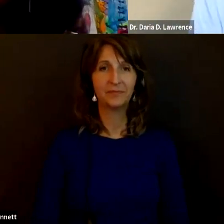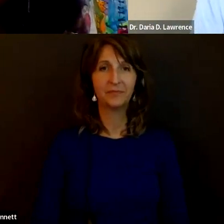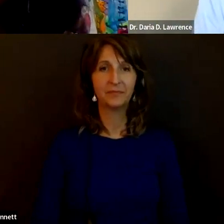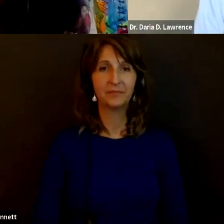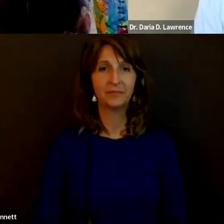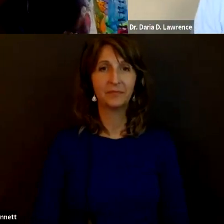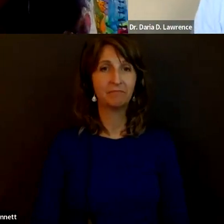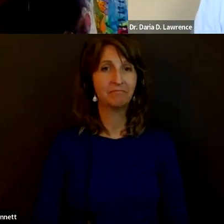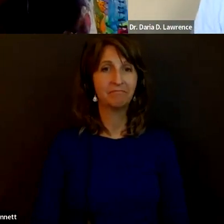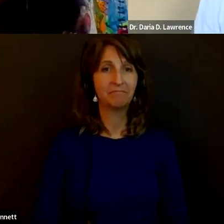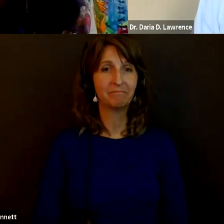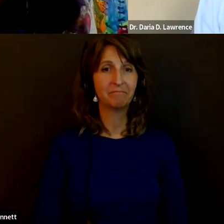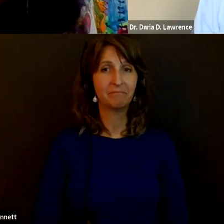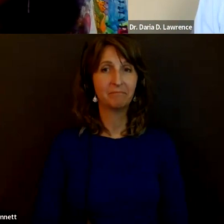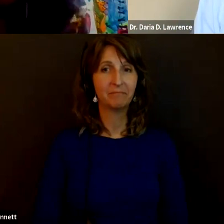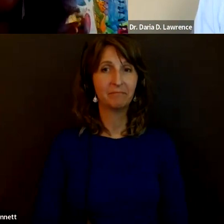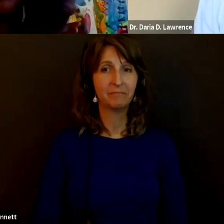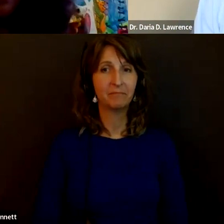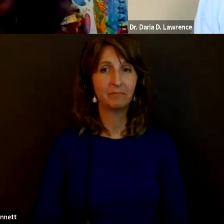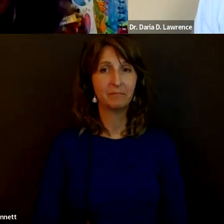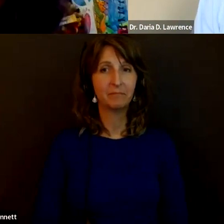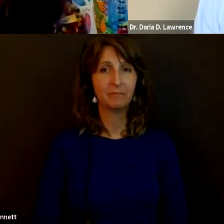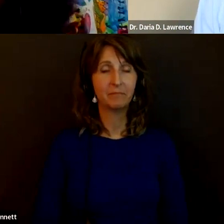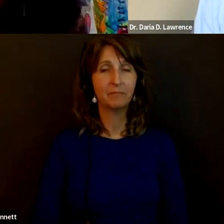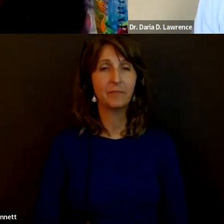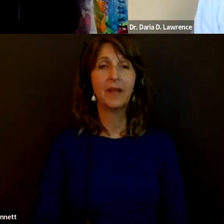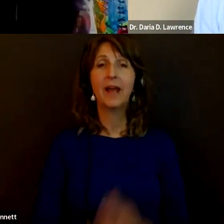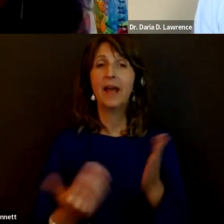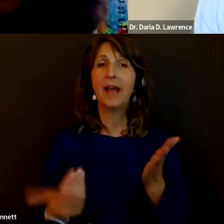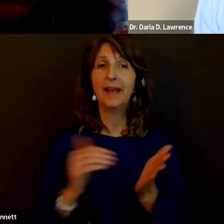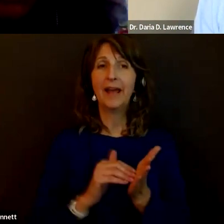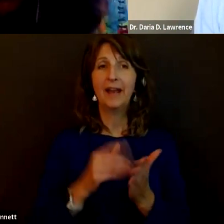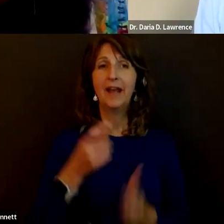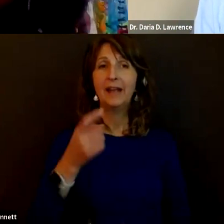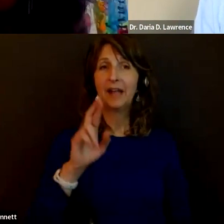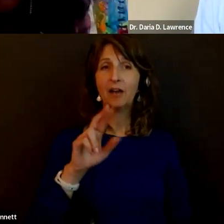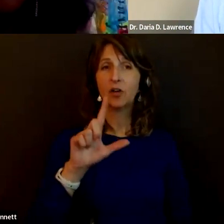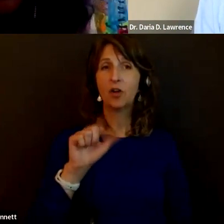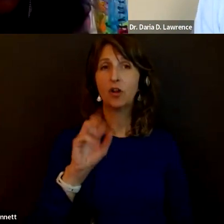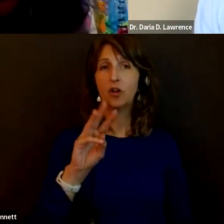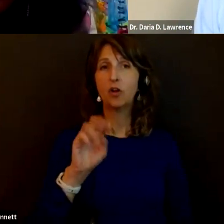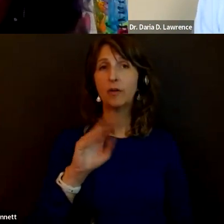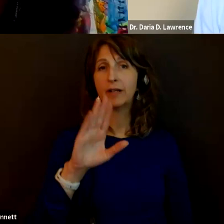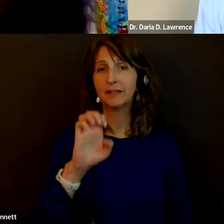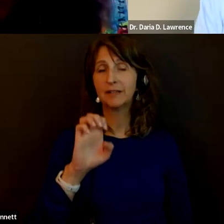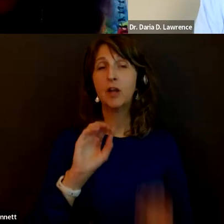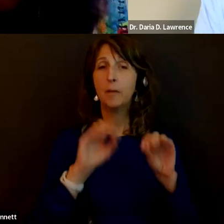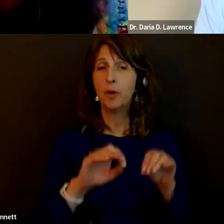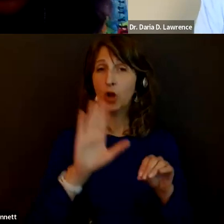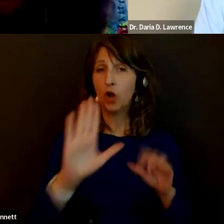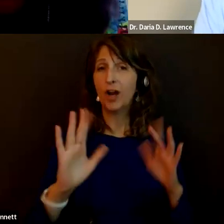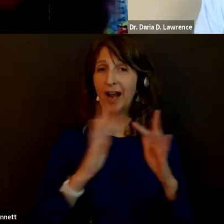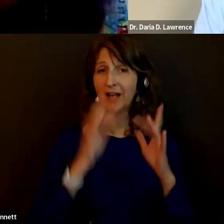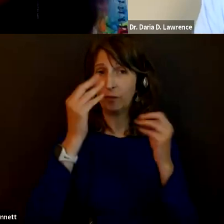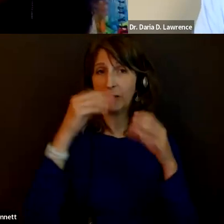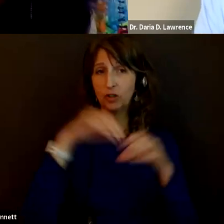Seems like he put it down. Once again, Dr. Lawrence has put her information, include her information into the chat if